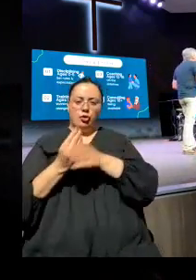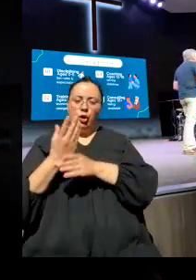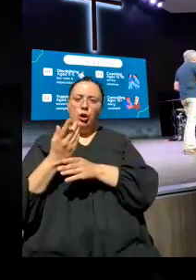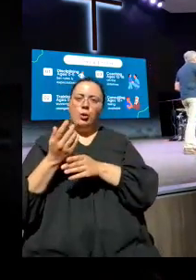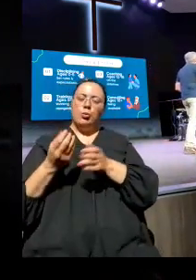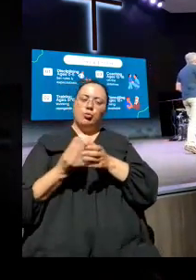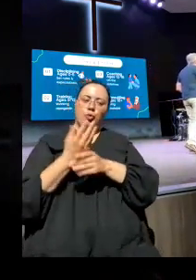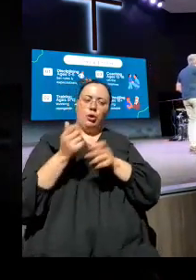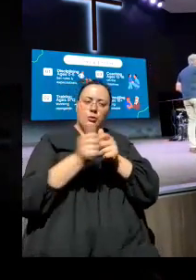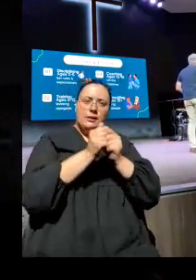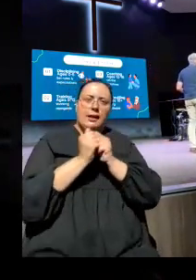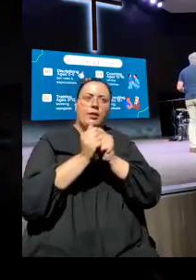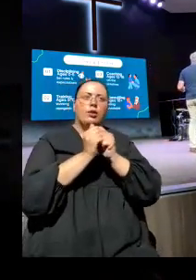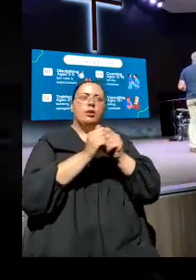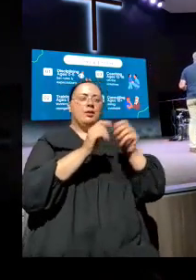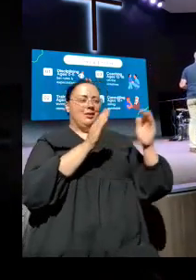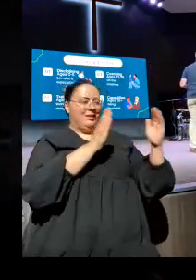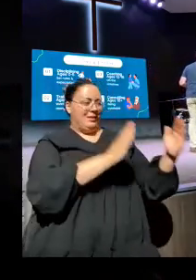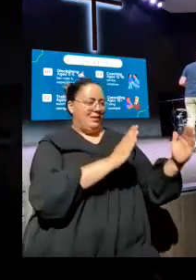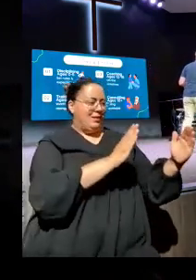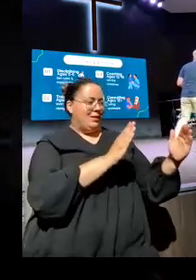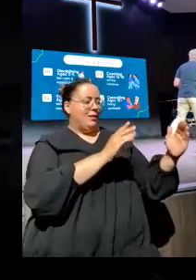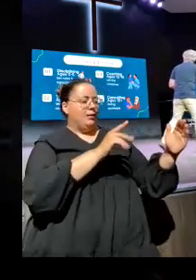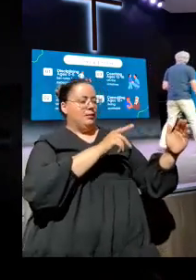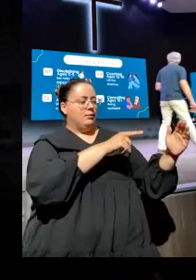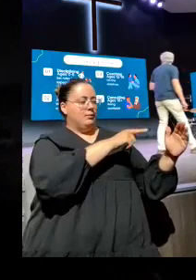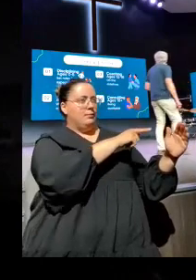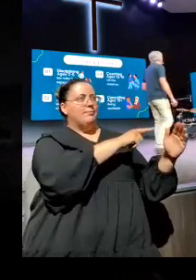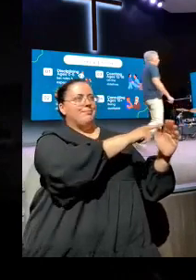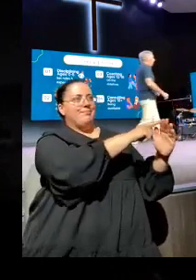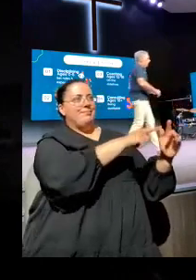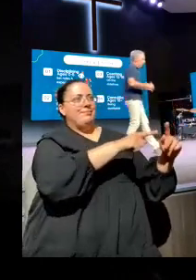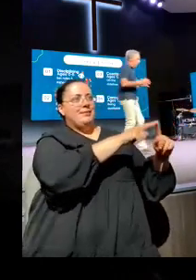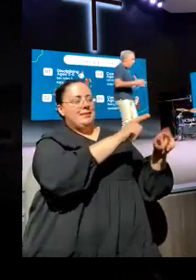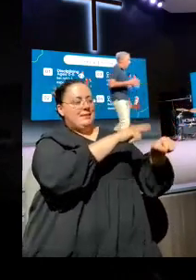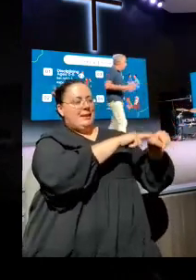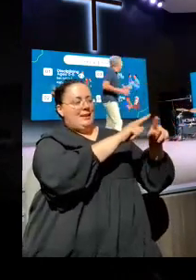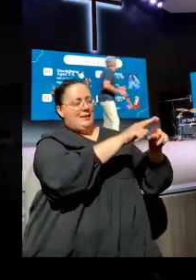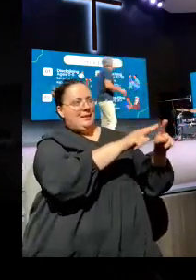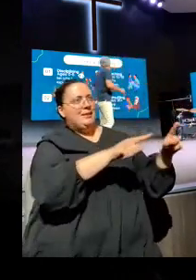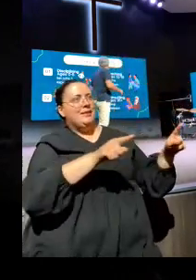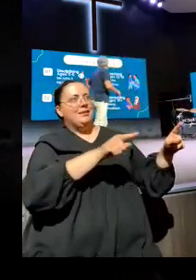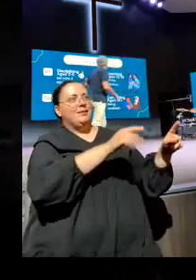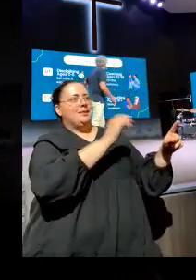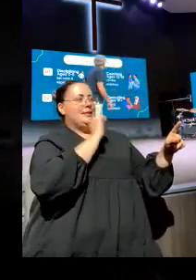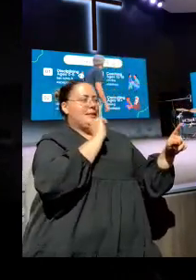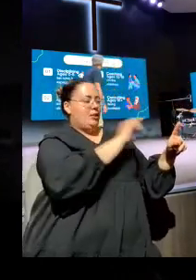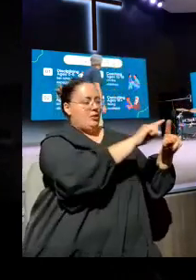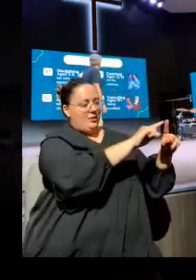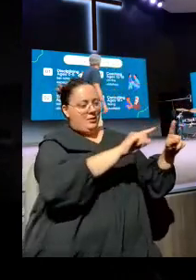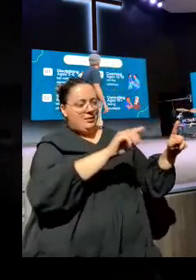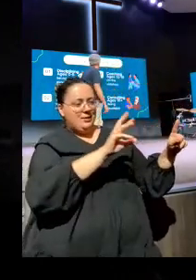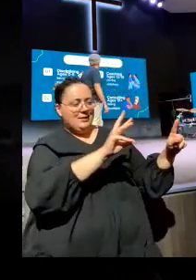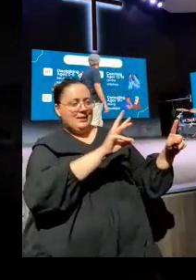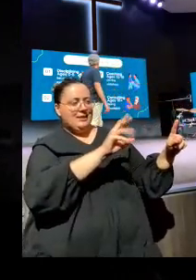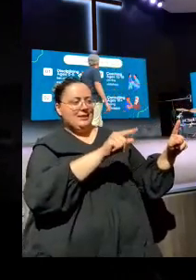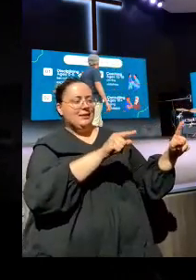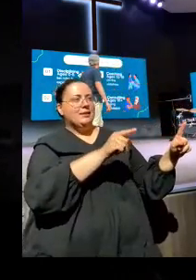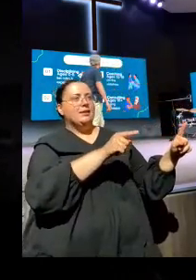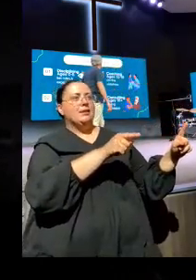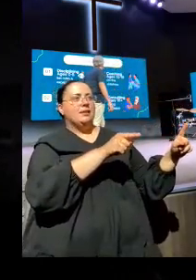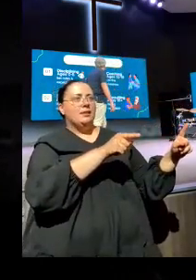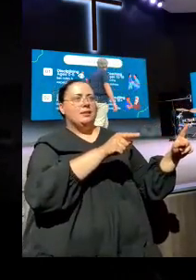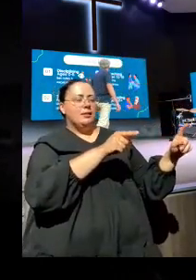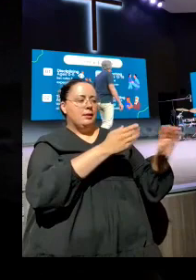stage. You call it preschool, infants, nursery, preschool. So you kind of put a lot of structure around the lives of your children. The